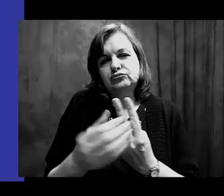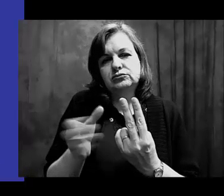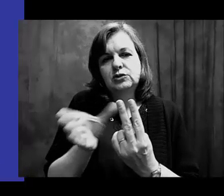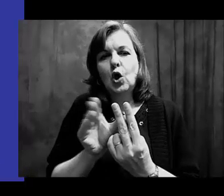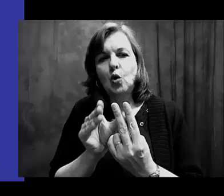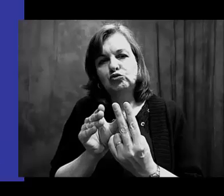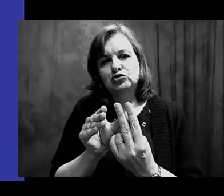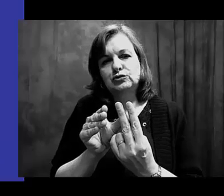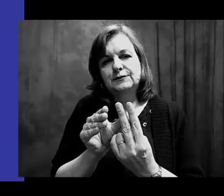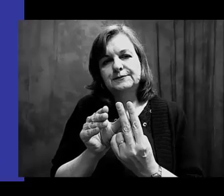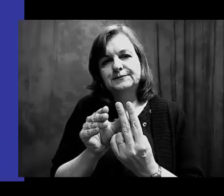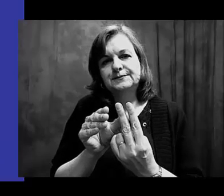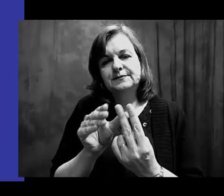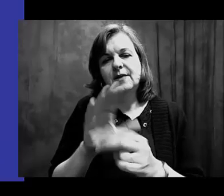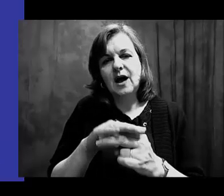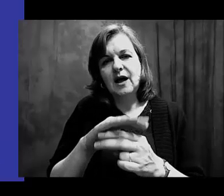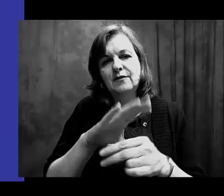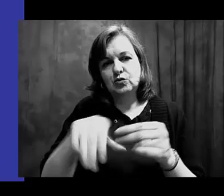on the chromosome,